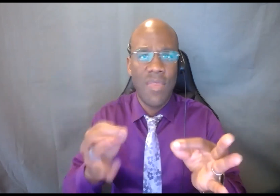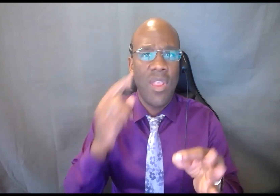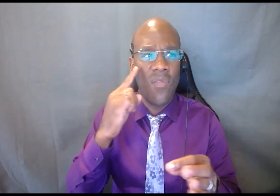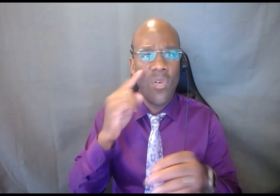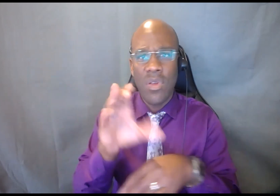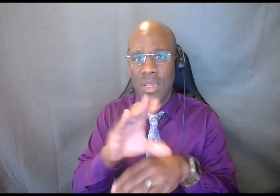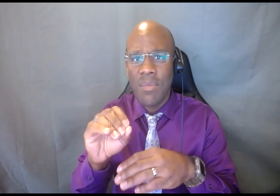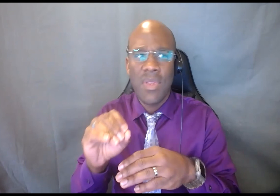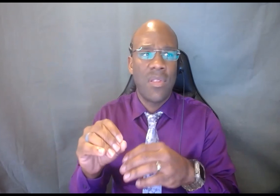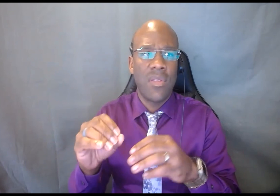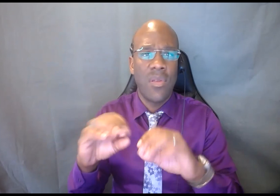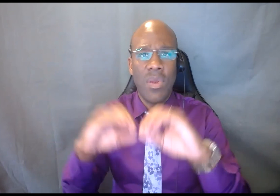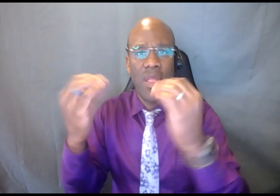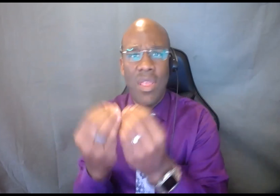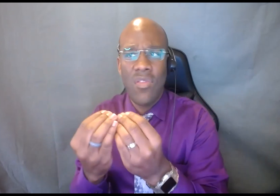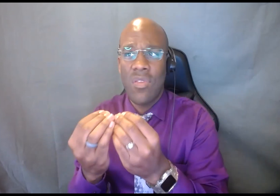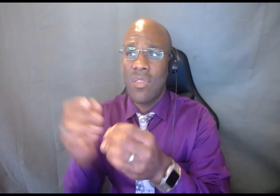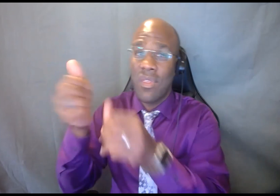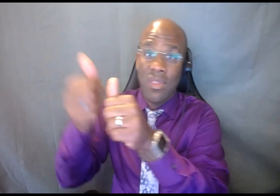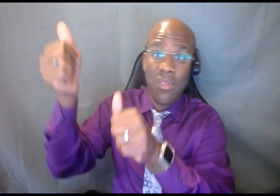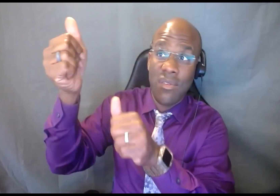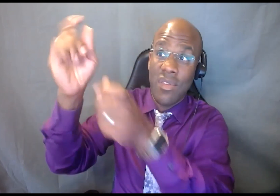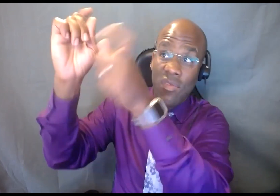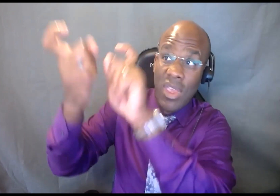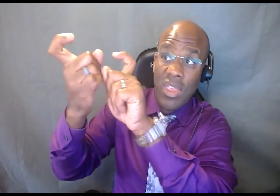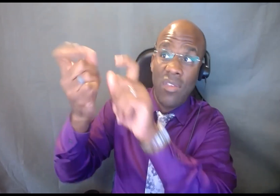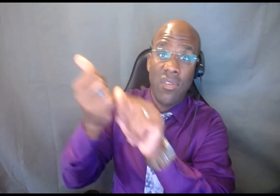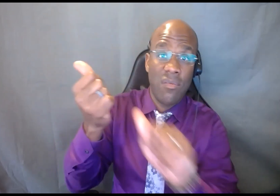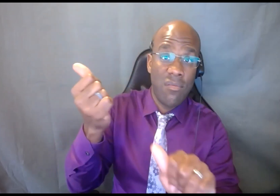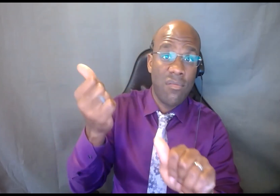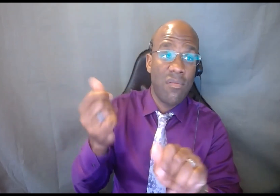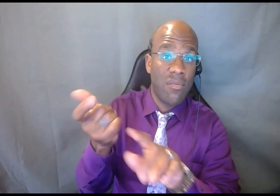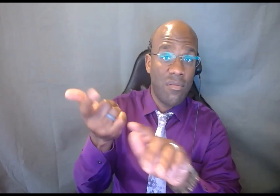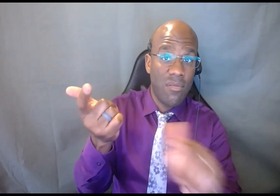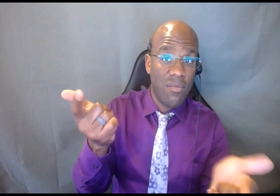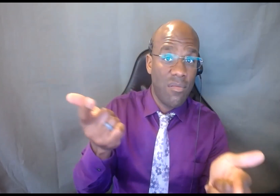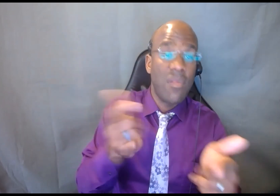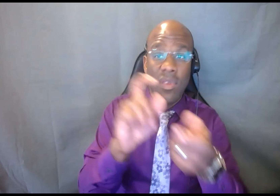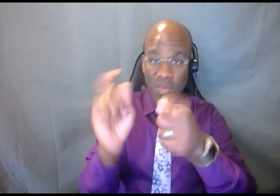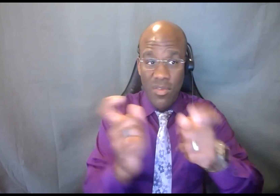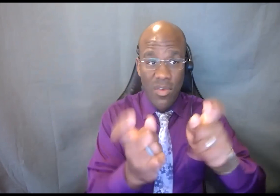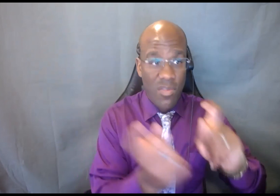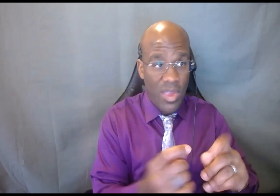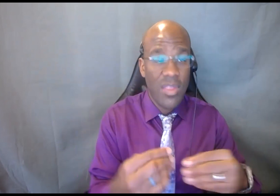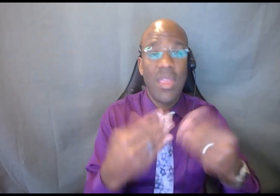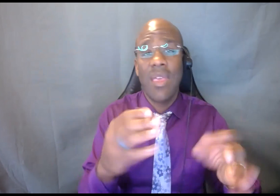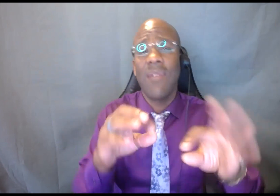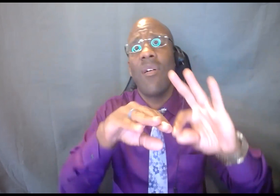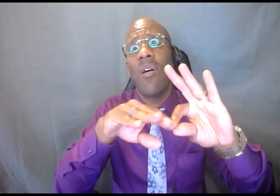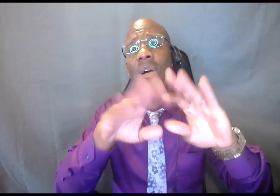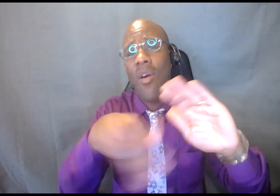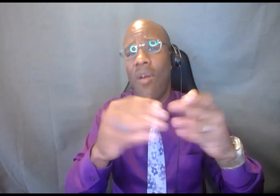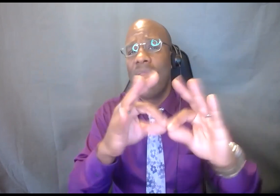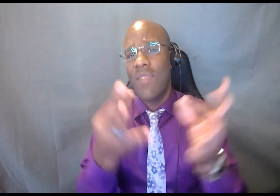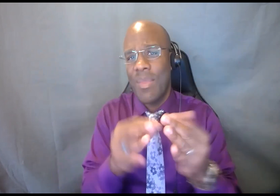the change on every level so that we can include all families, and all families will be able to have access. There's this old